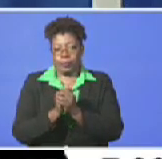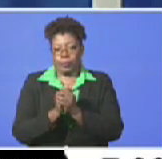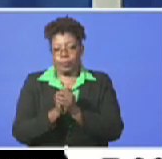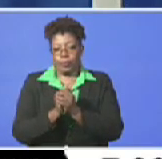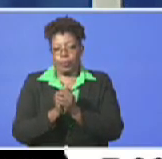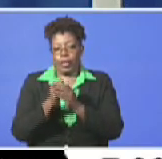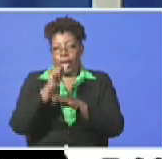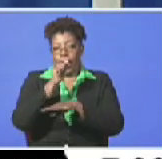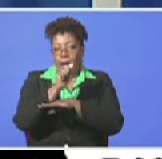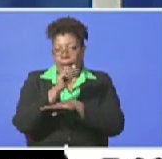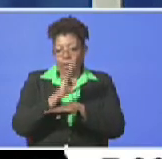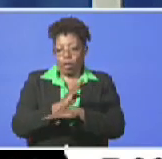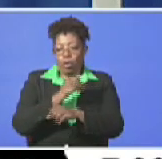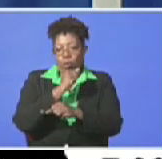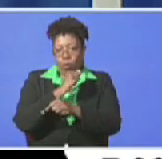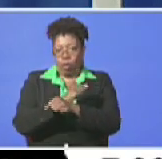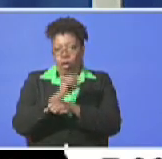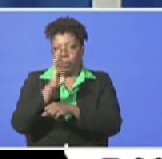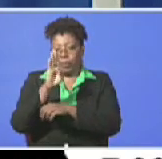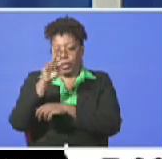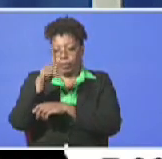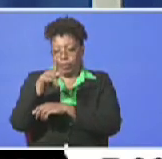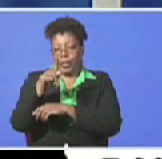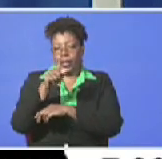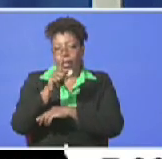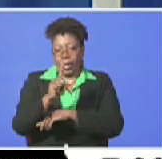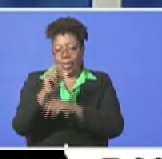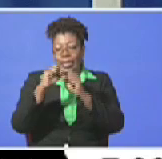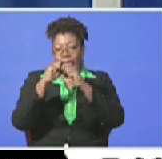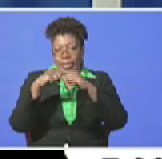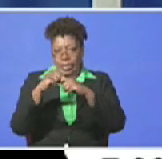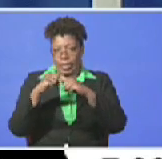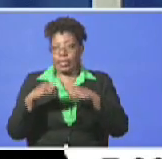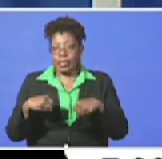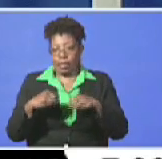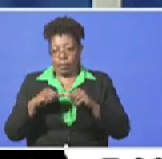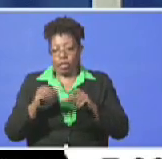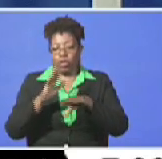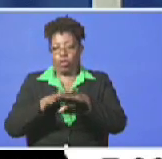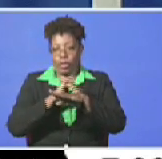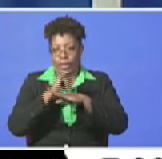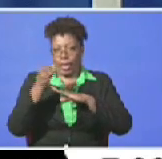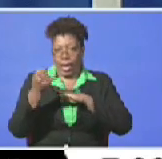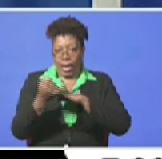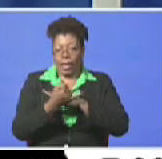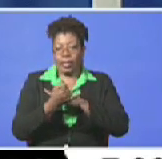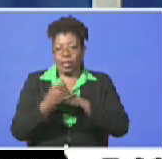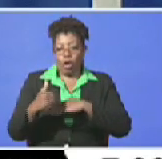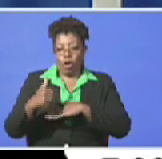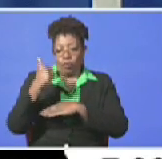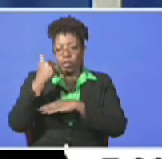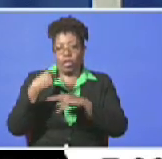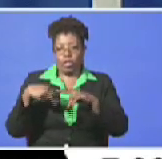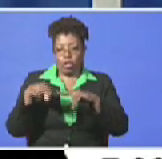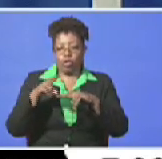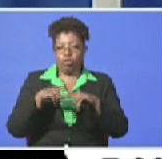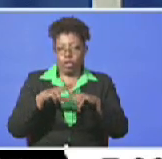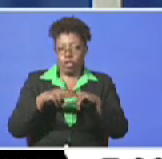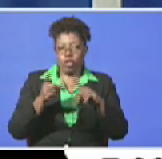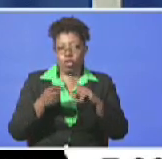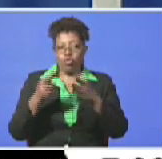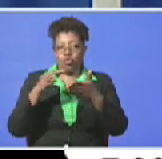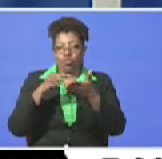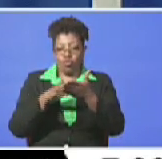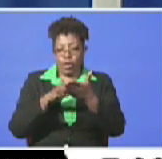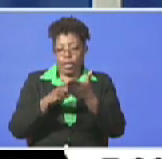Well, over in Abaco, as works on BPL's distribution systems continue on the island, BPL officials are ramping up efforts to rebuild